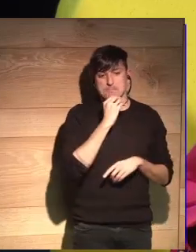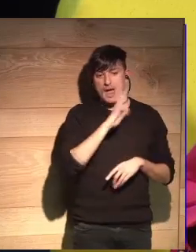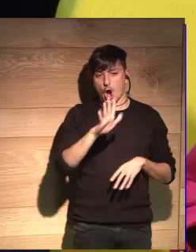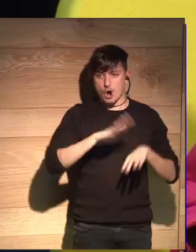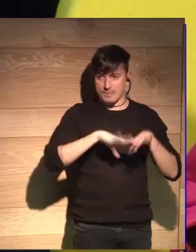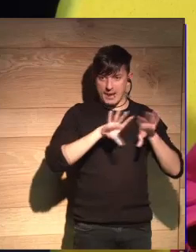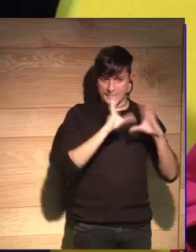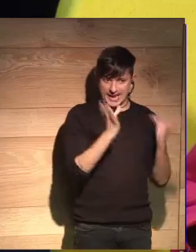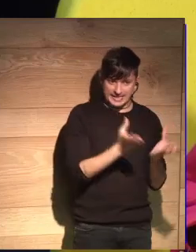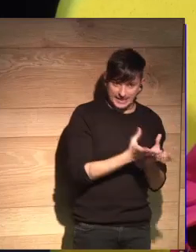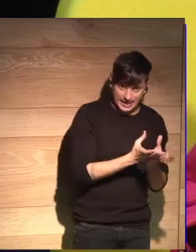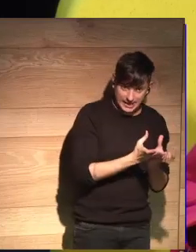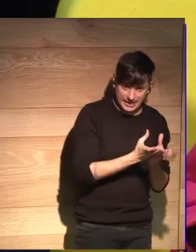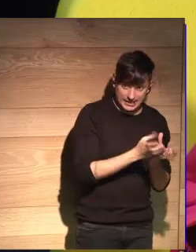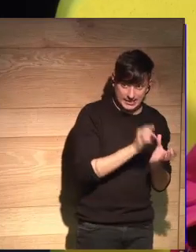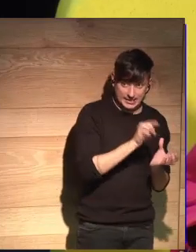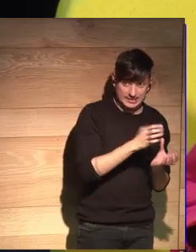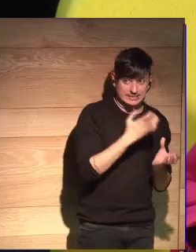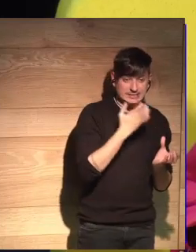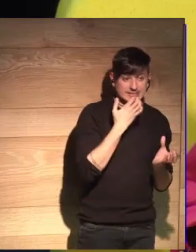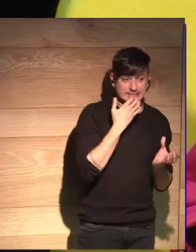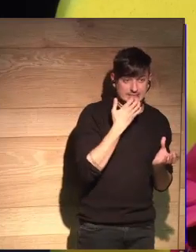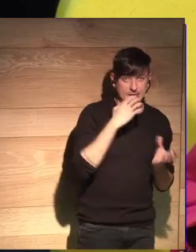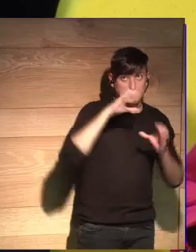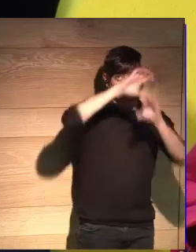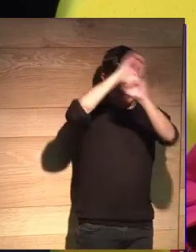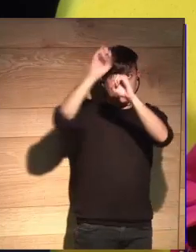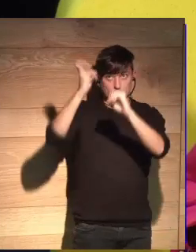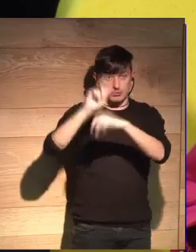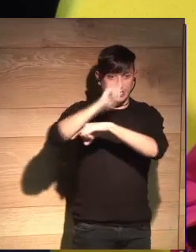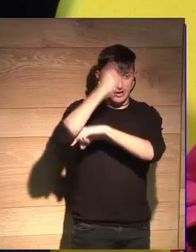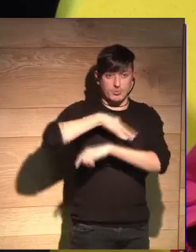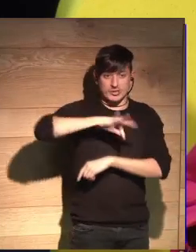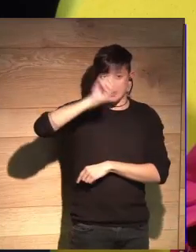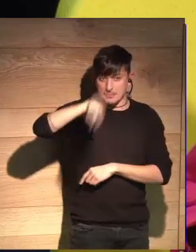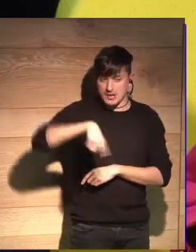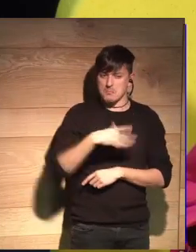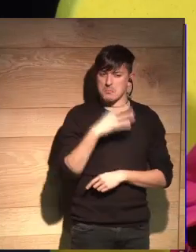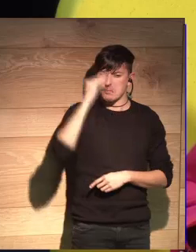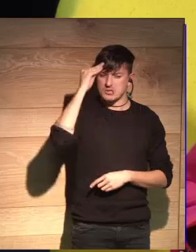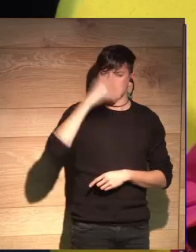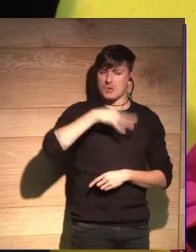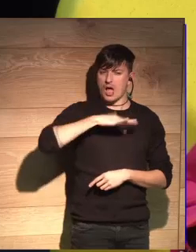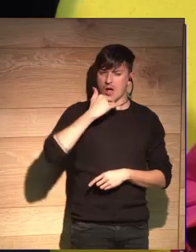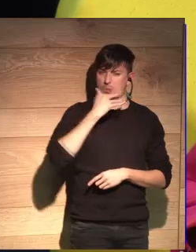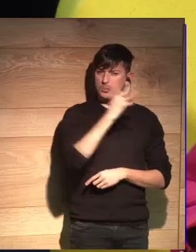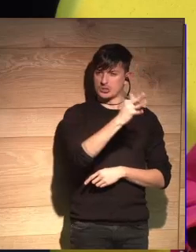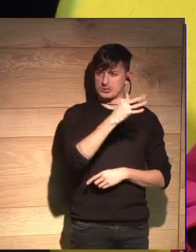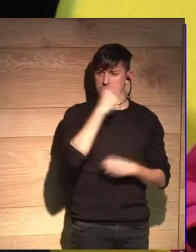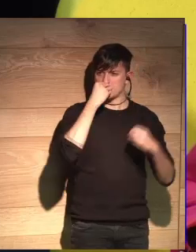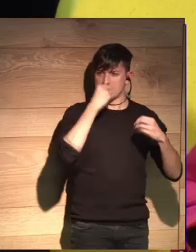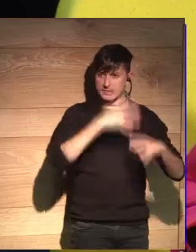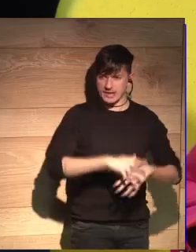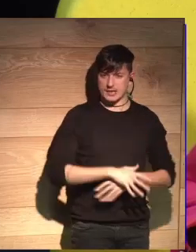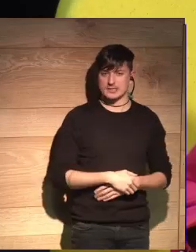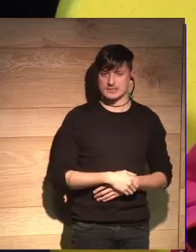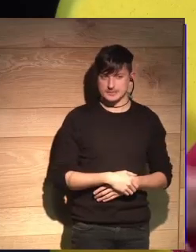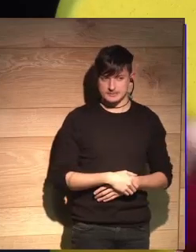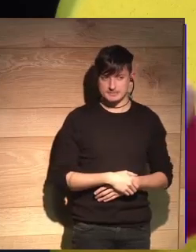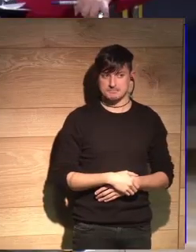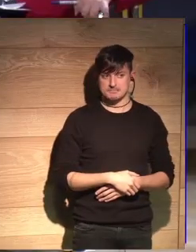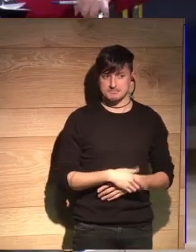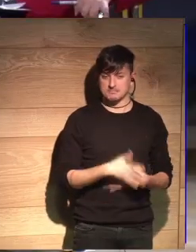Earth, wonderful, I'm all in favor of it. In the long run, we need to leave the cradle that is Earth, but in the short run, we have a lot of other things to